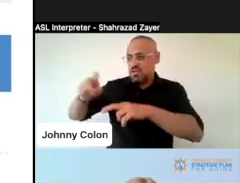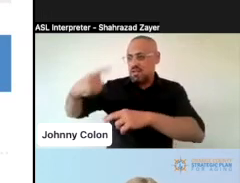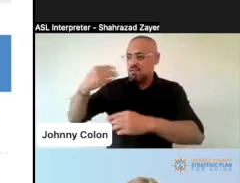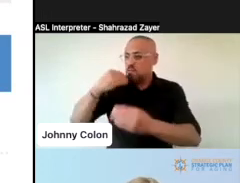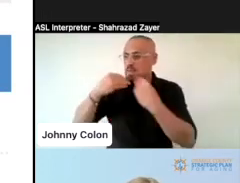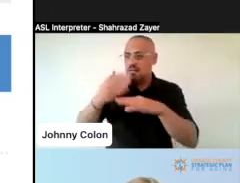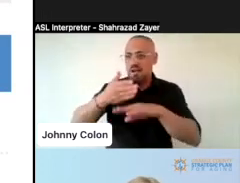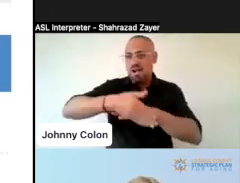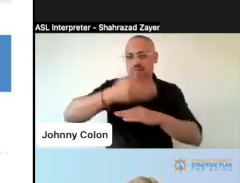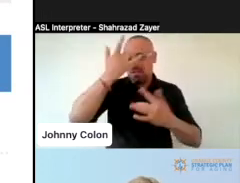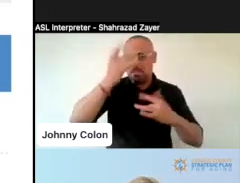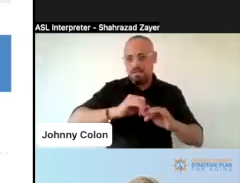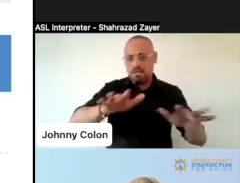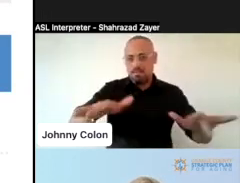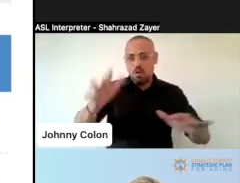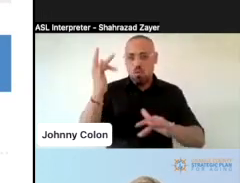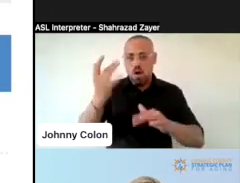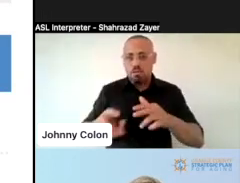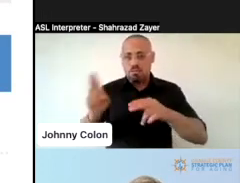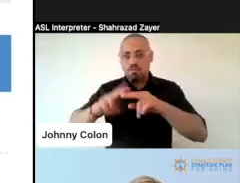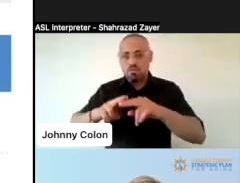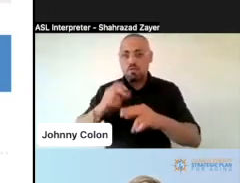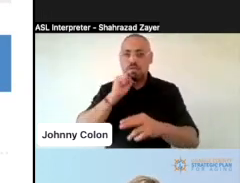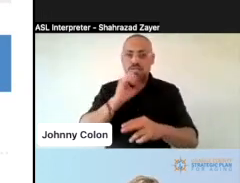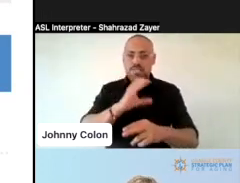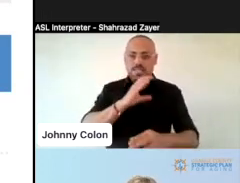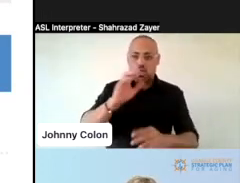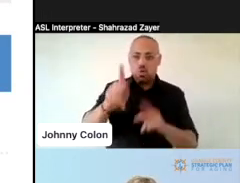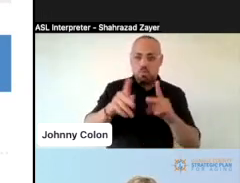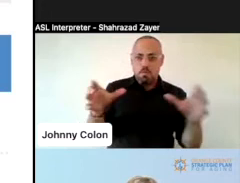post-pandemic, because the growth of the senior population